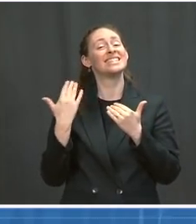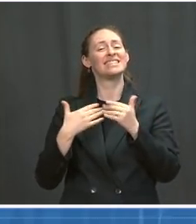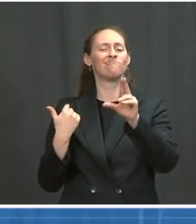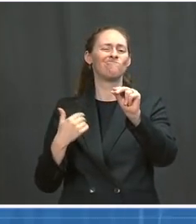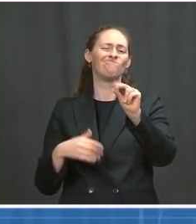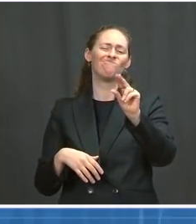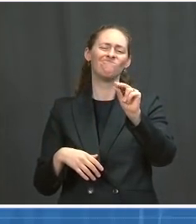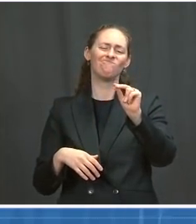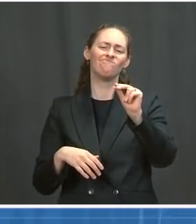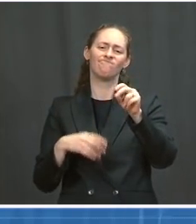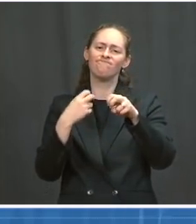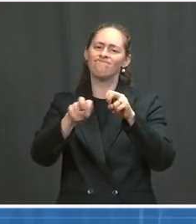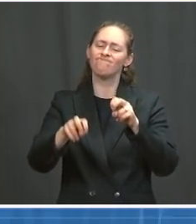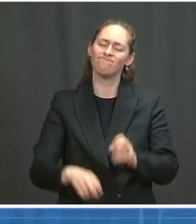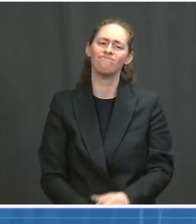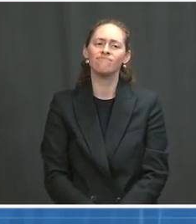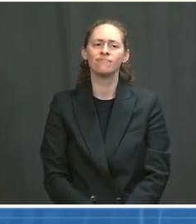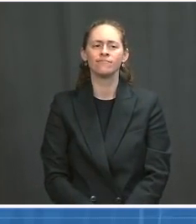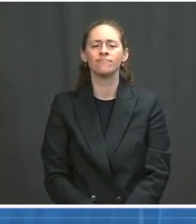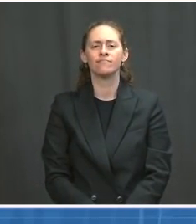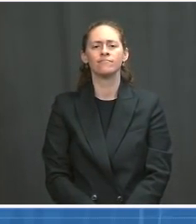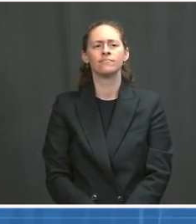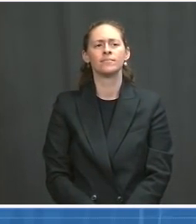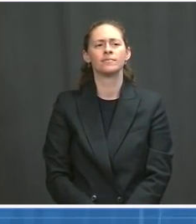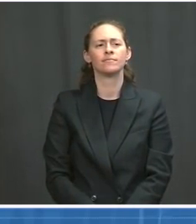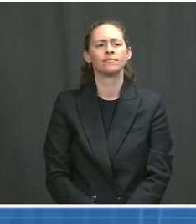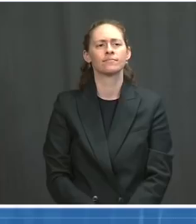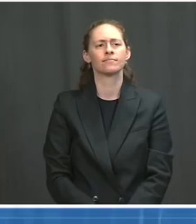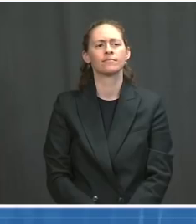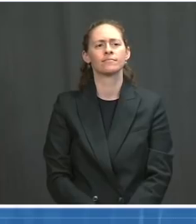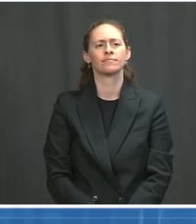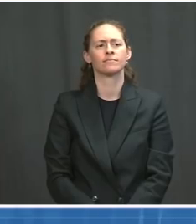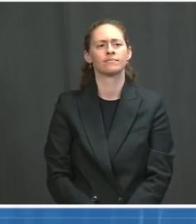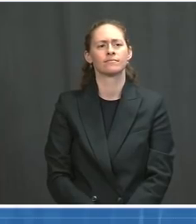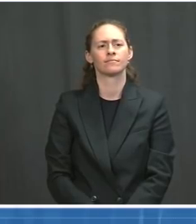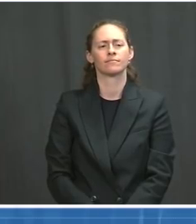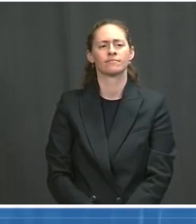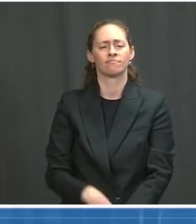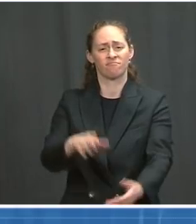capable of when we come together and all of us do our part.